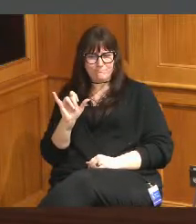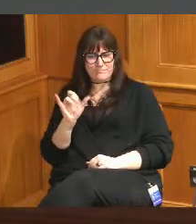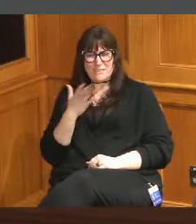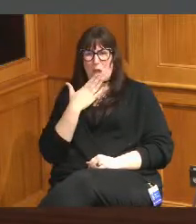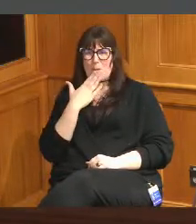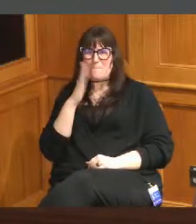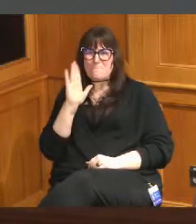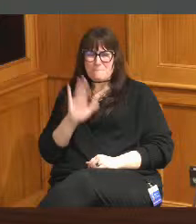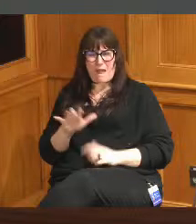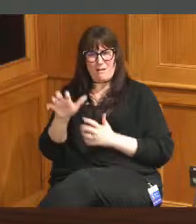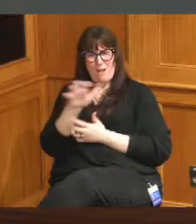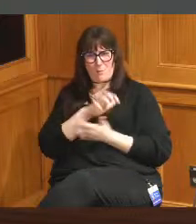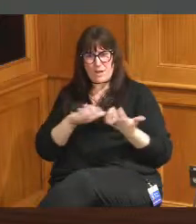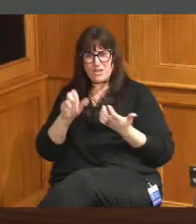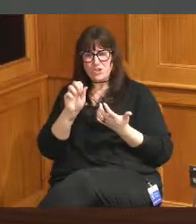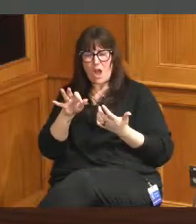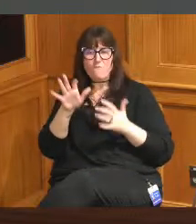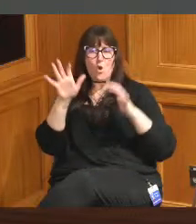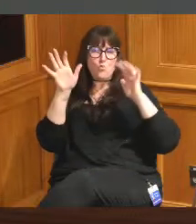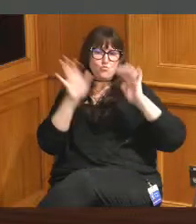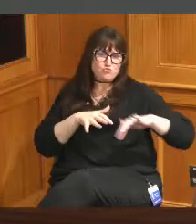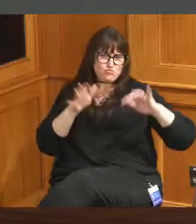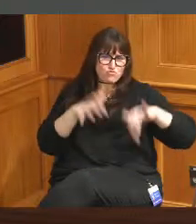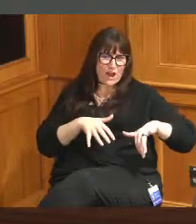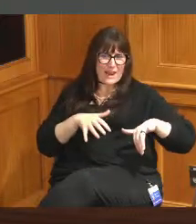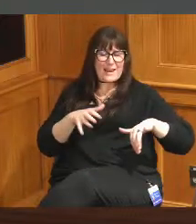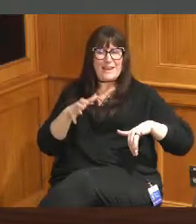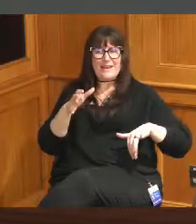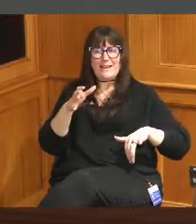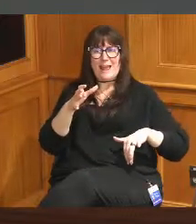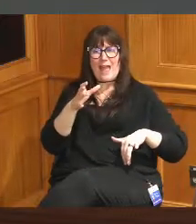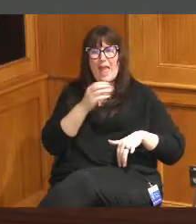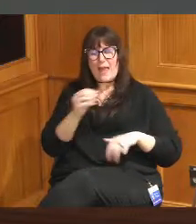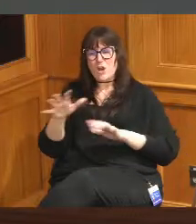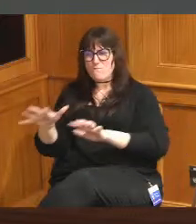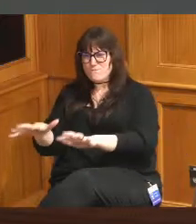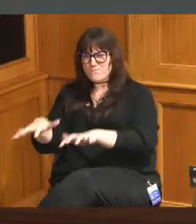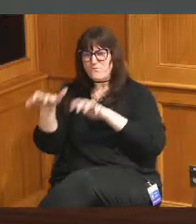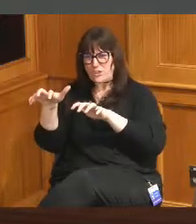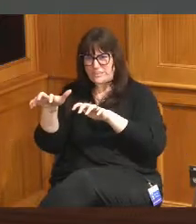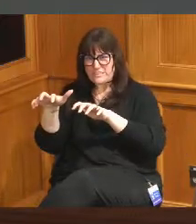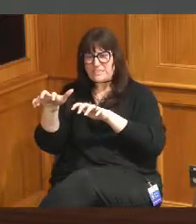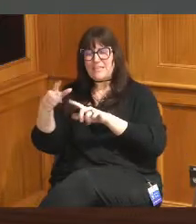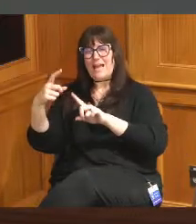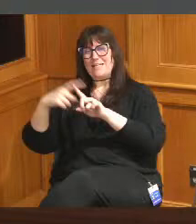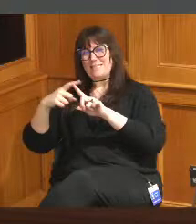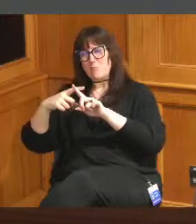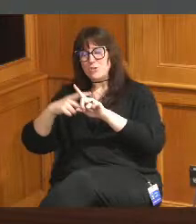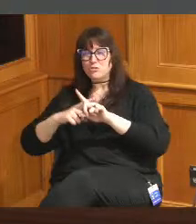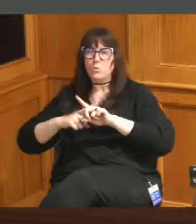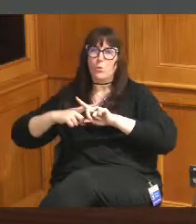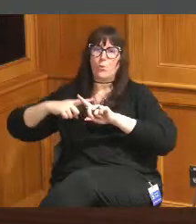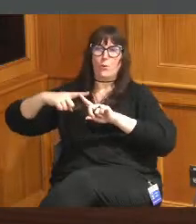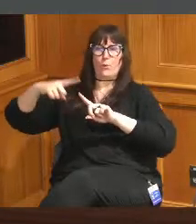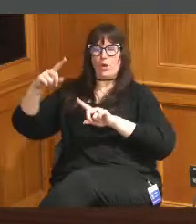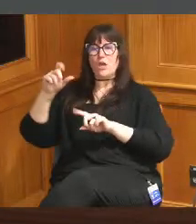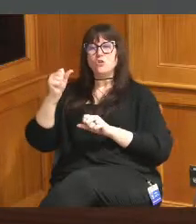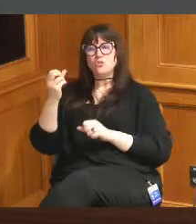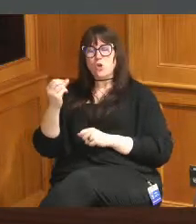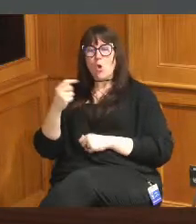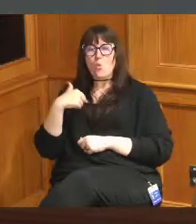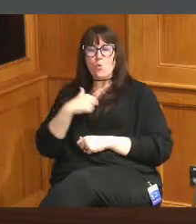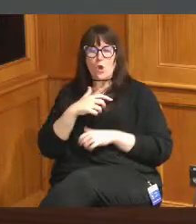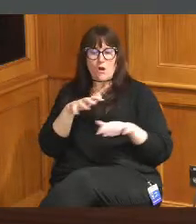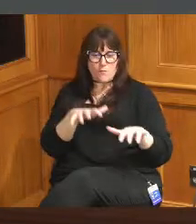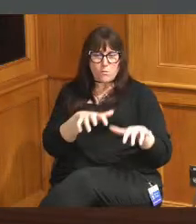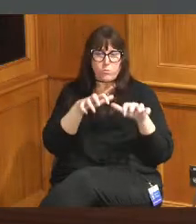bad combination of heavy rains followed by long periods of freeze and then temperatures increasing again. So you get that rain,